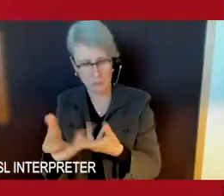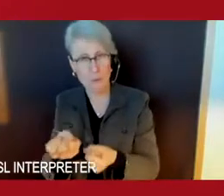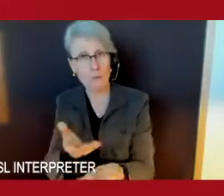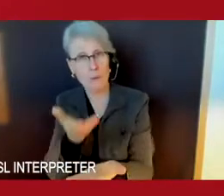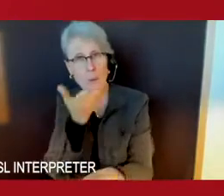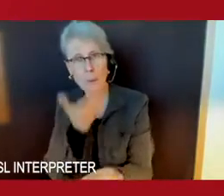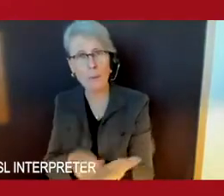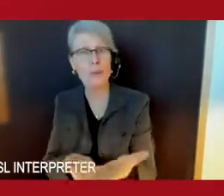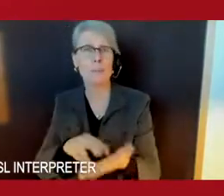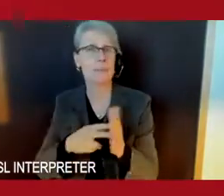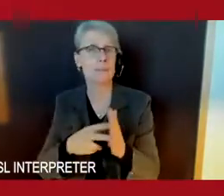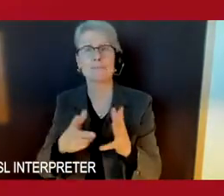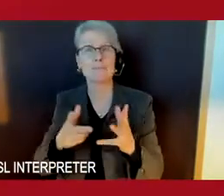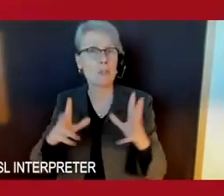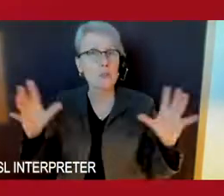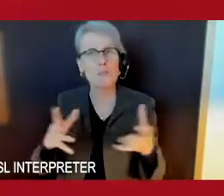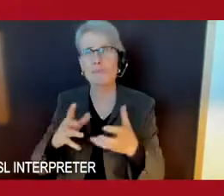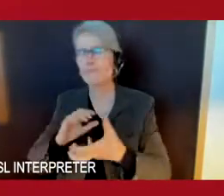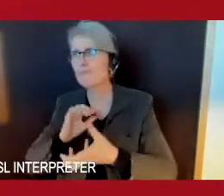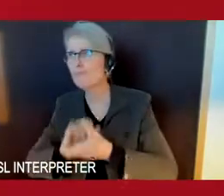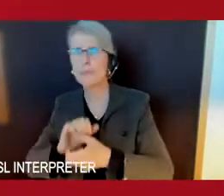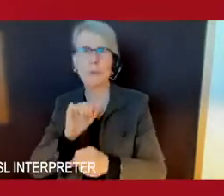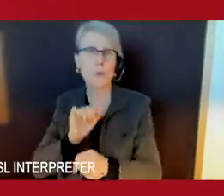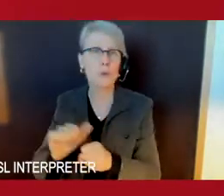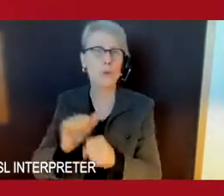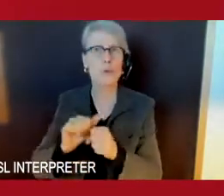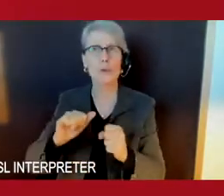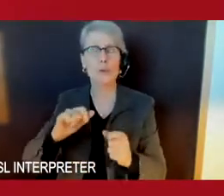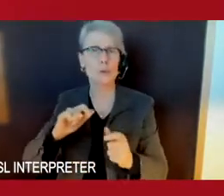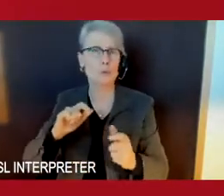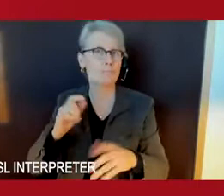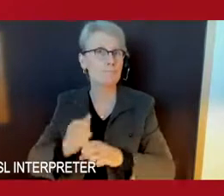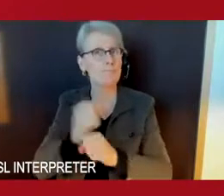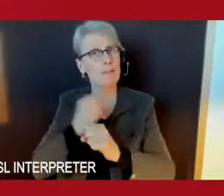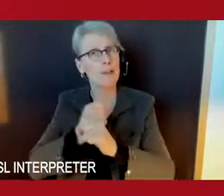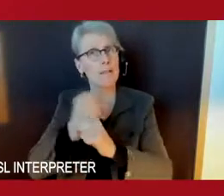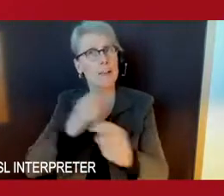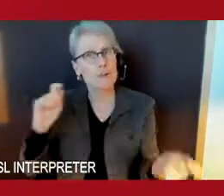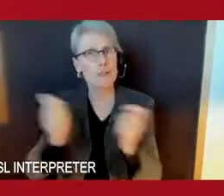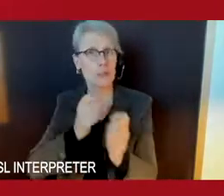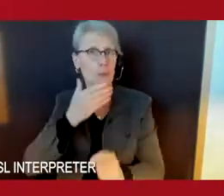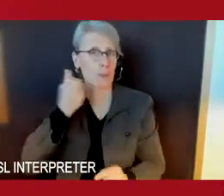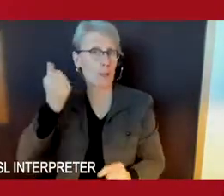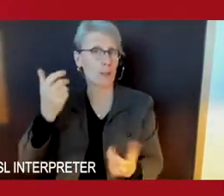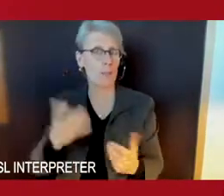trust, there is very little chance for collective response in this important reset